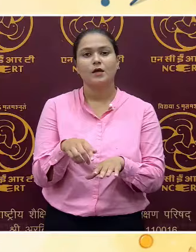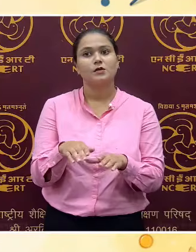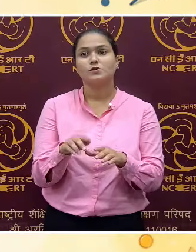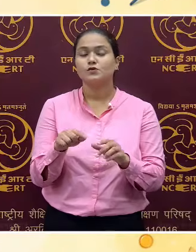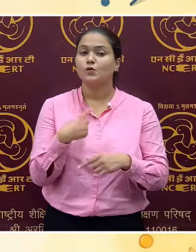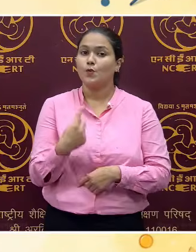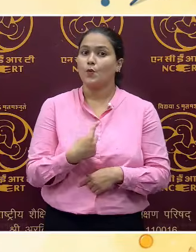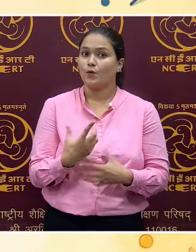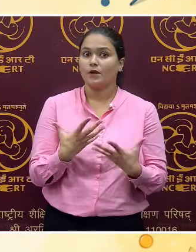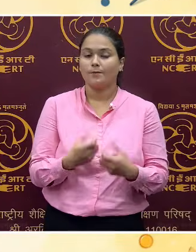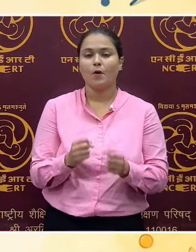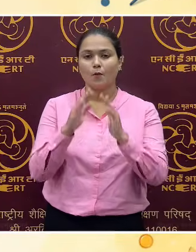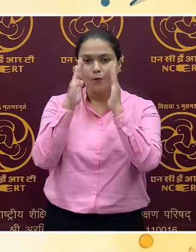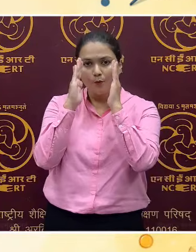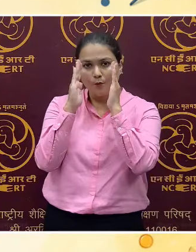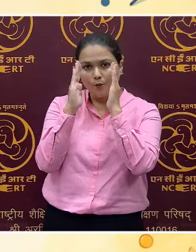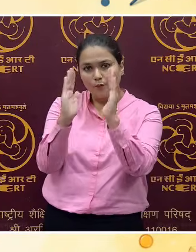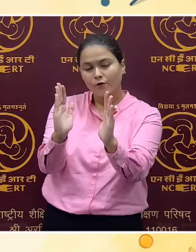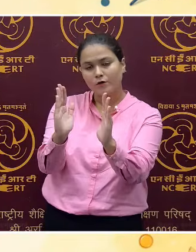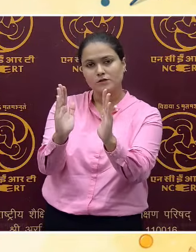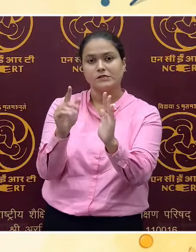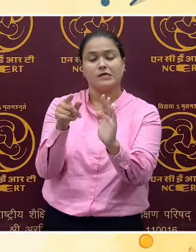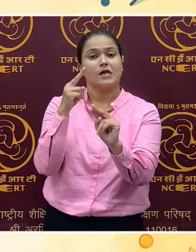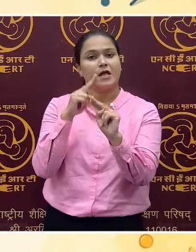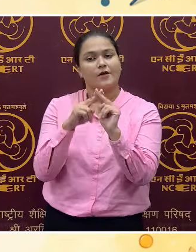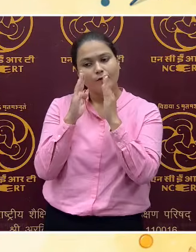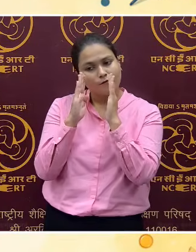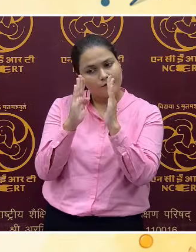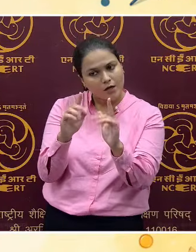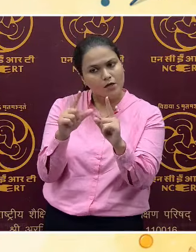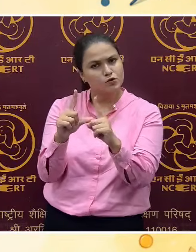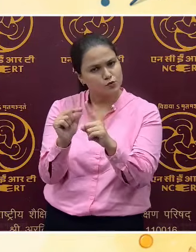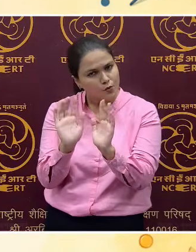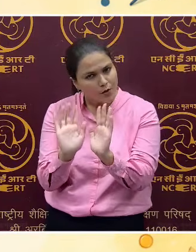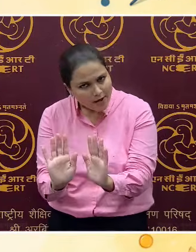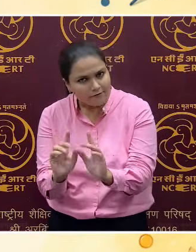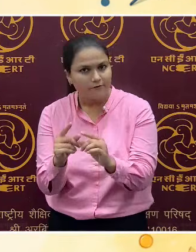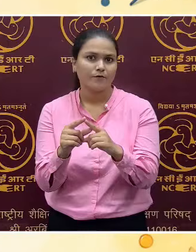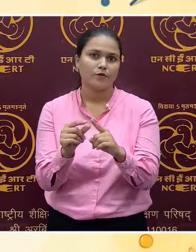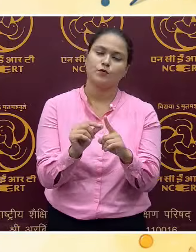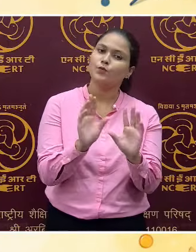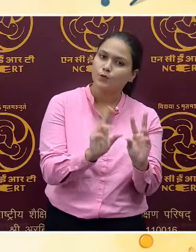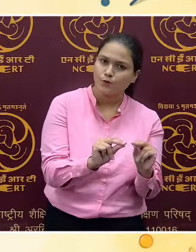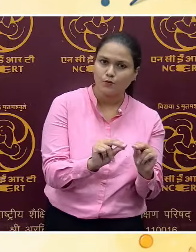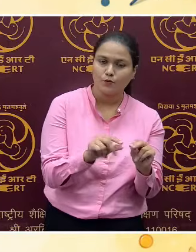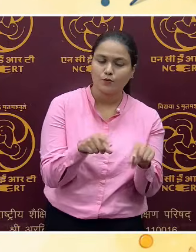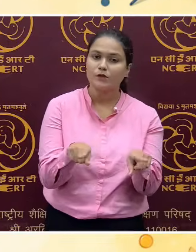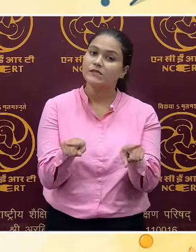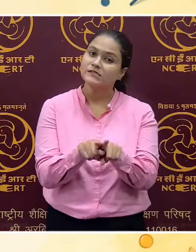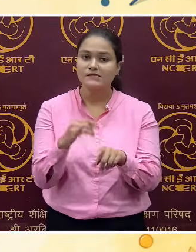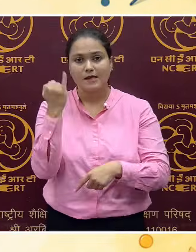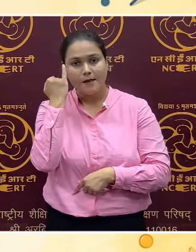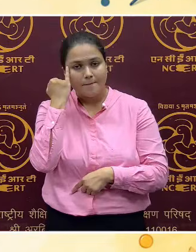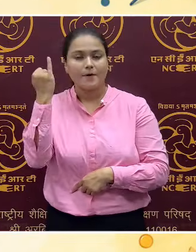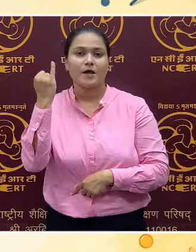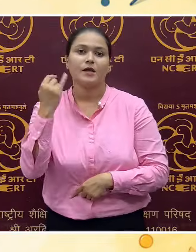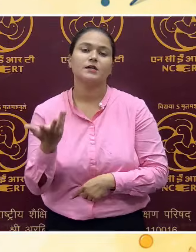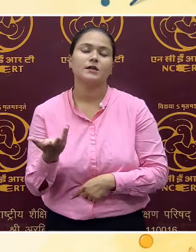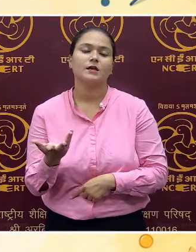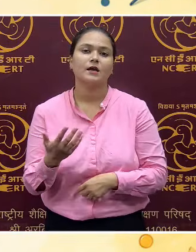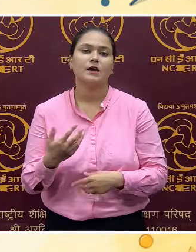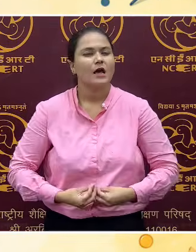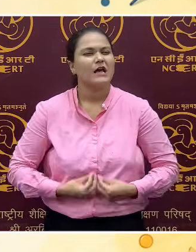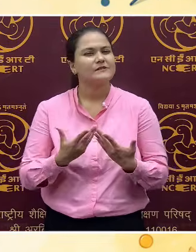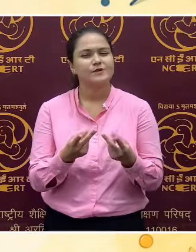where you are focusing, either the doer or the done. One and the same idea can often be expressed in two different